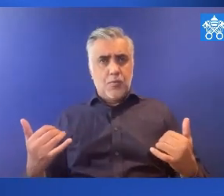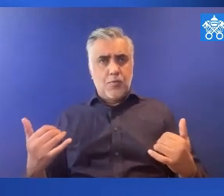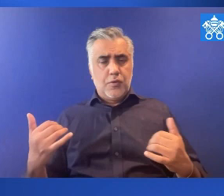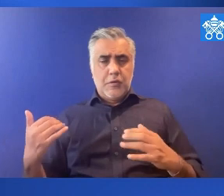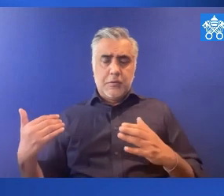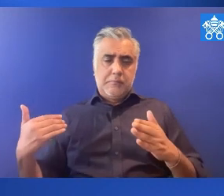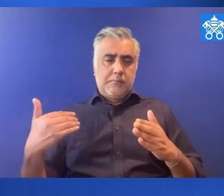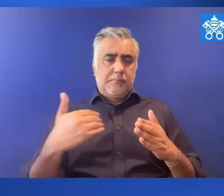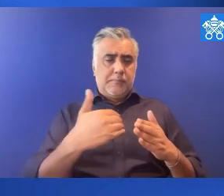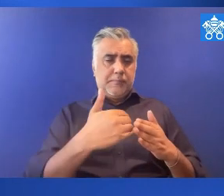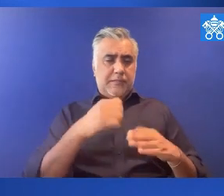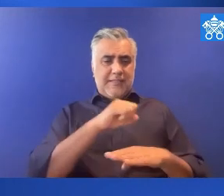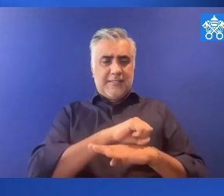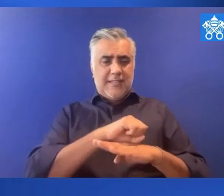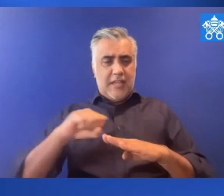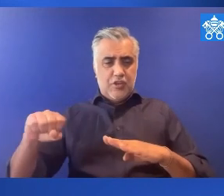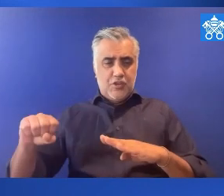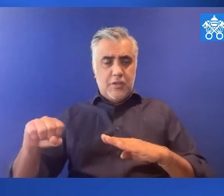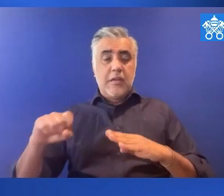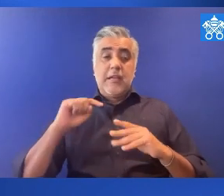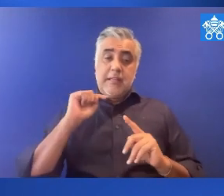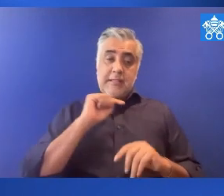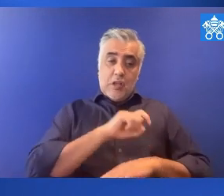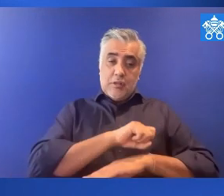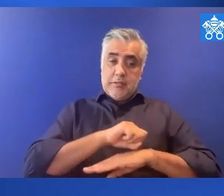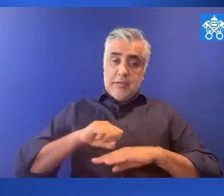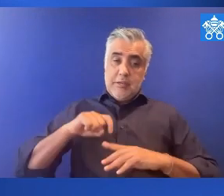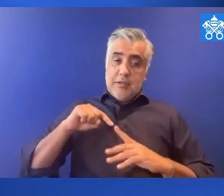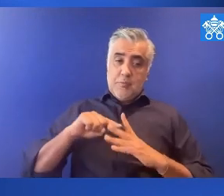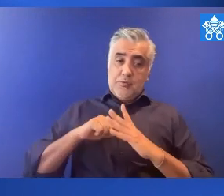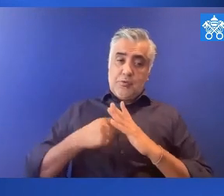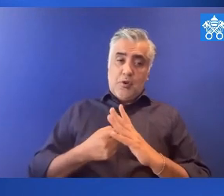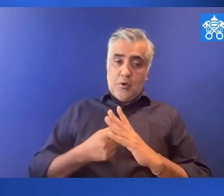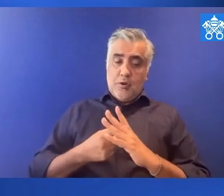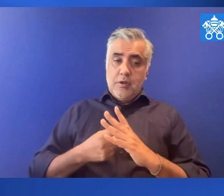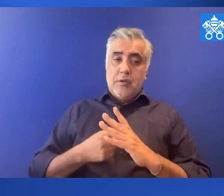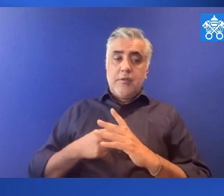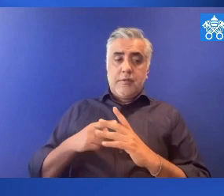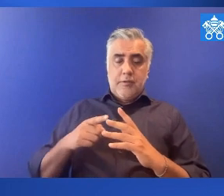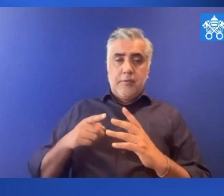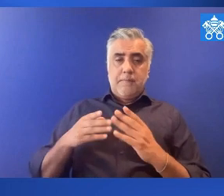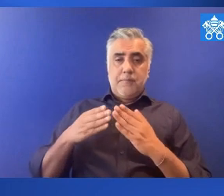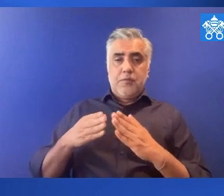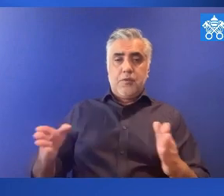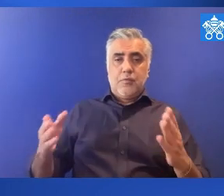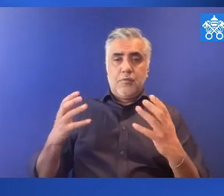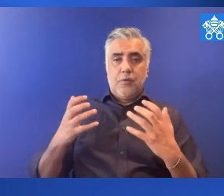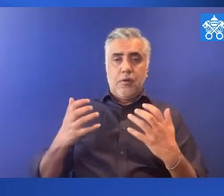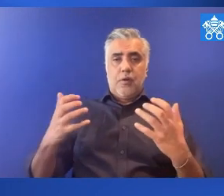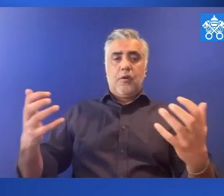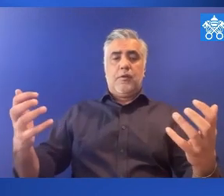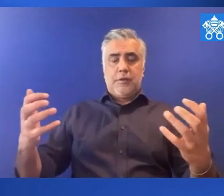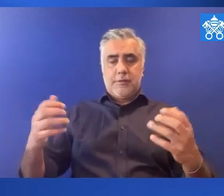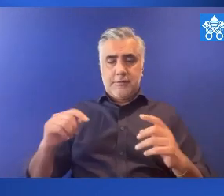pilgrims, and is now nearing the stage where he will begin the audience, where